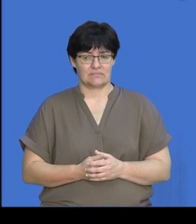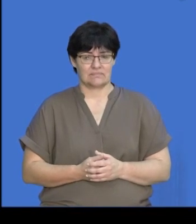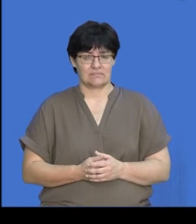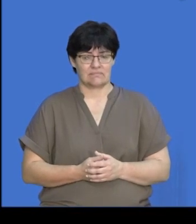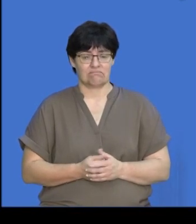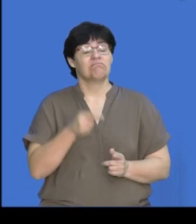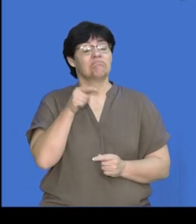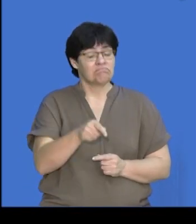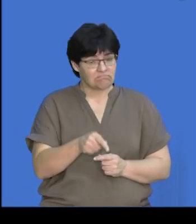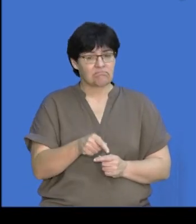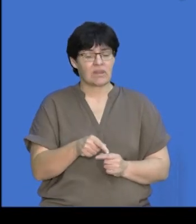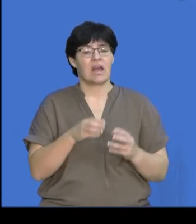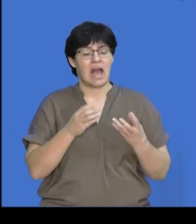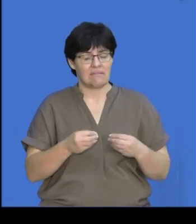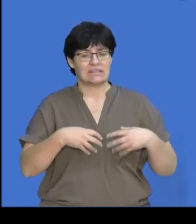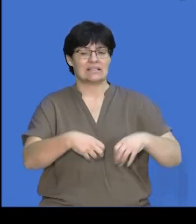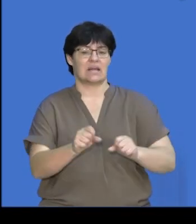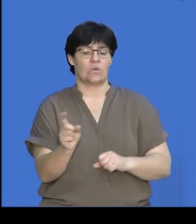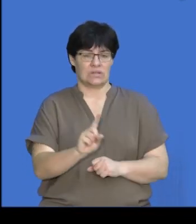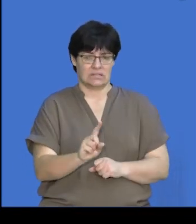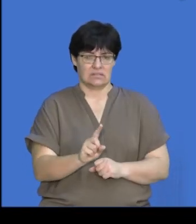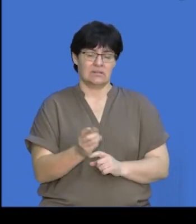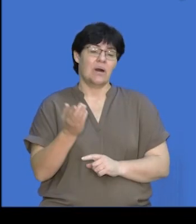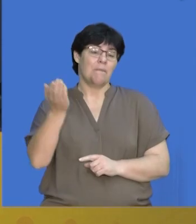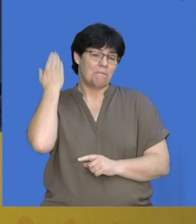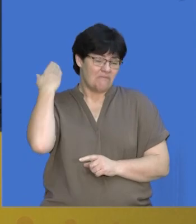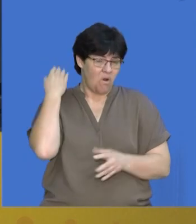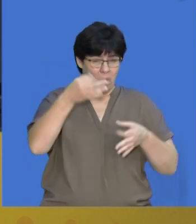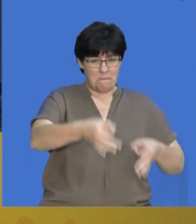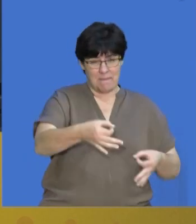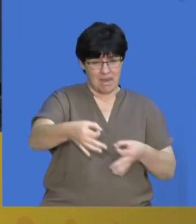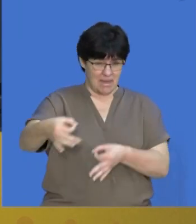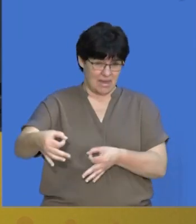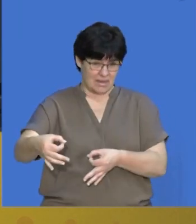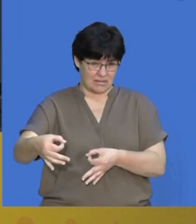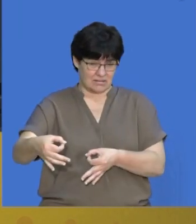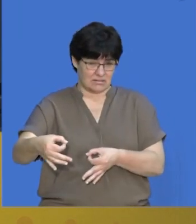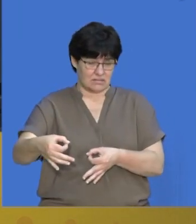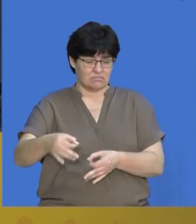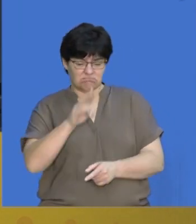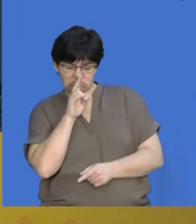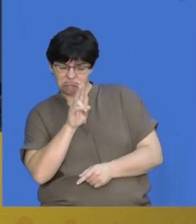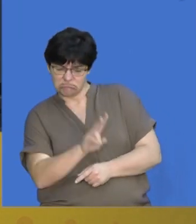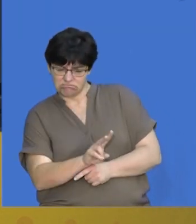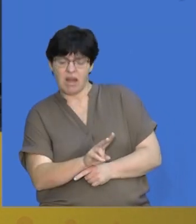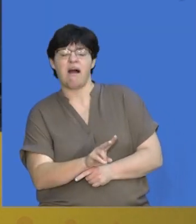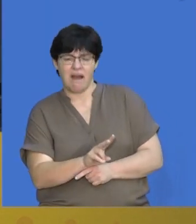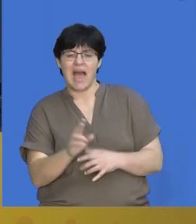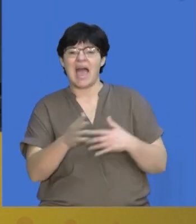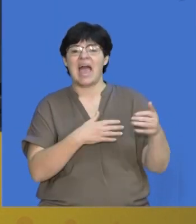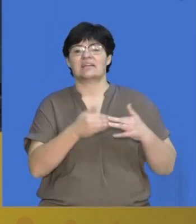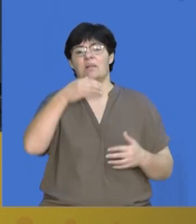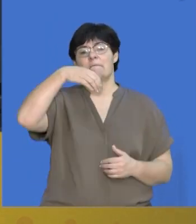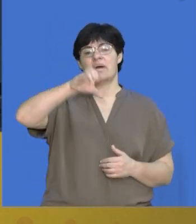For this lesson, I have taken past year papers, previous examinations that deal with